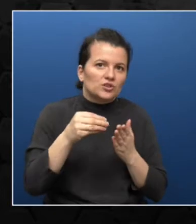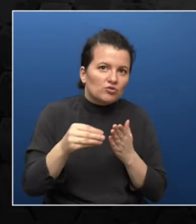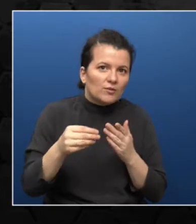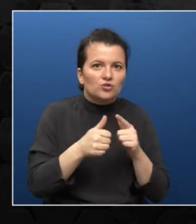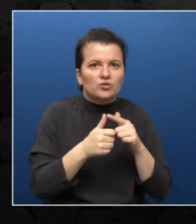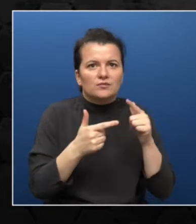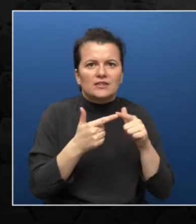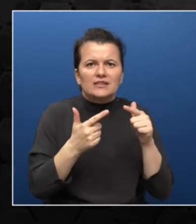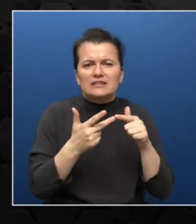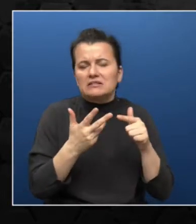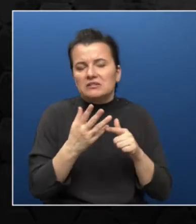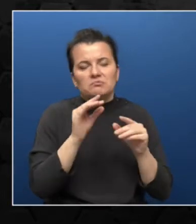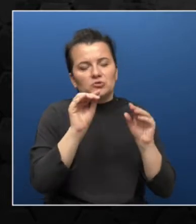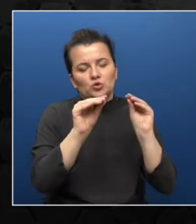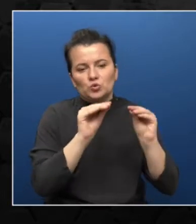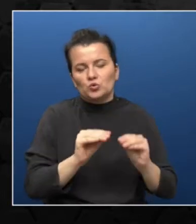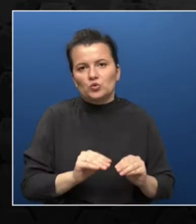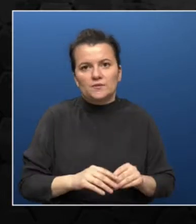global